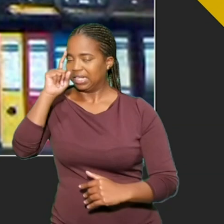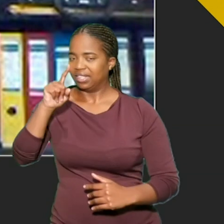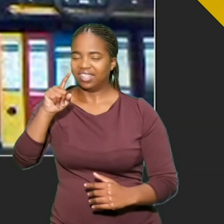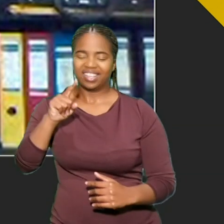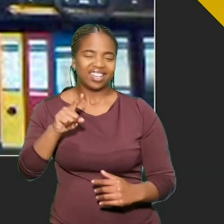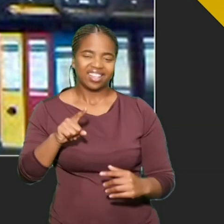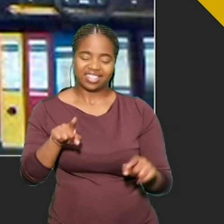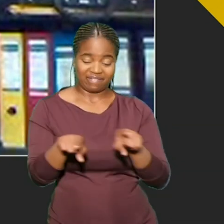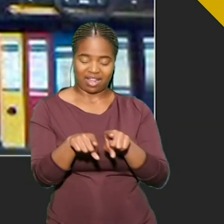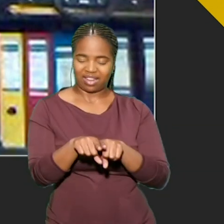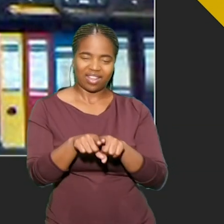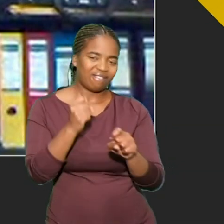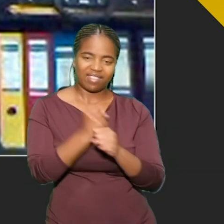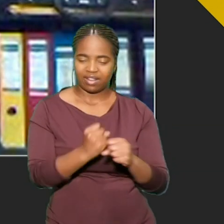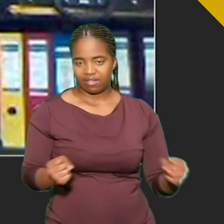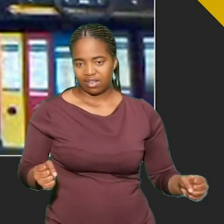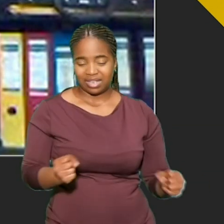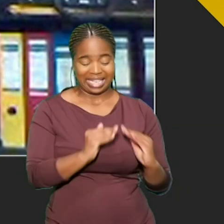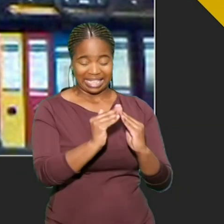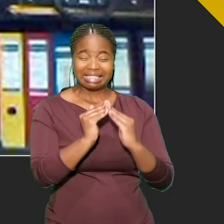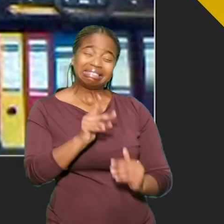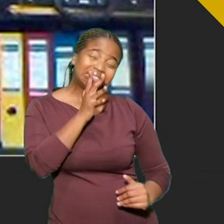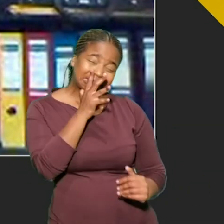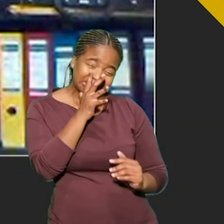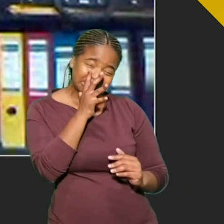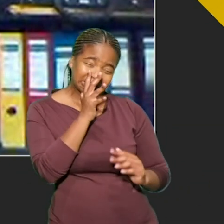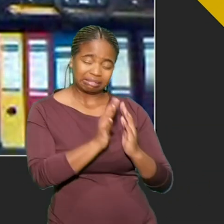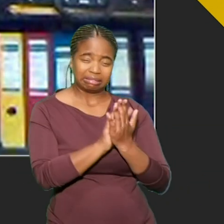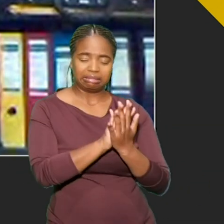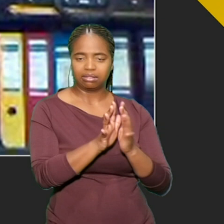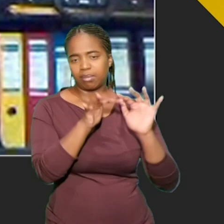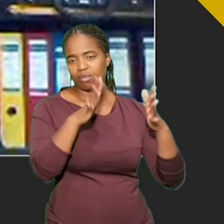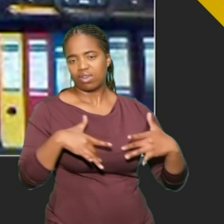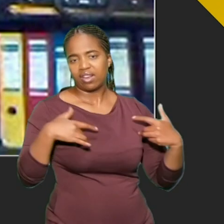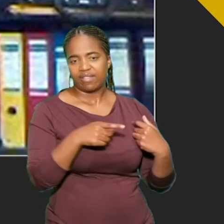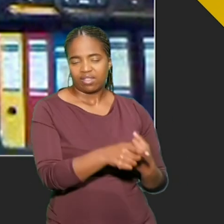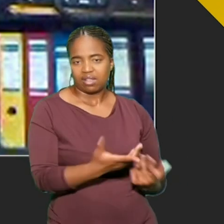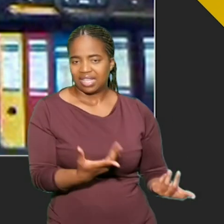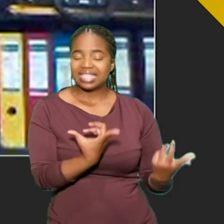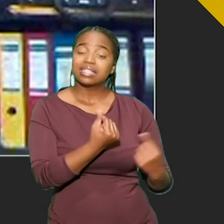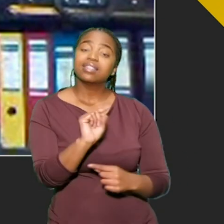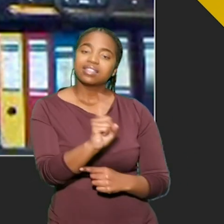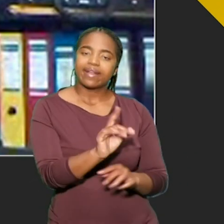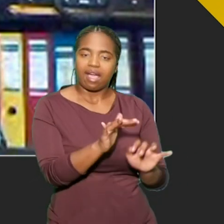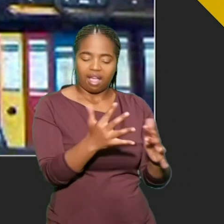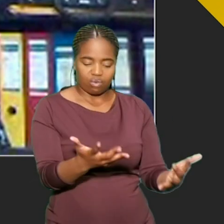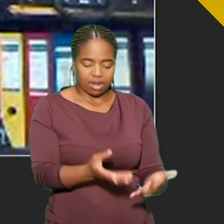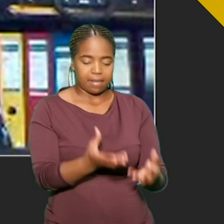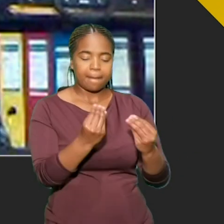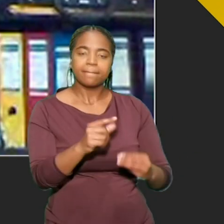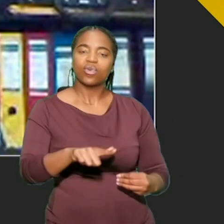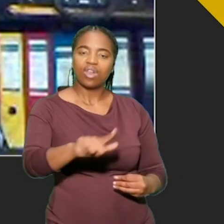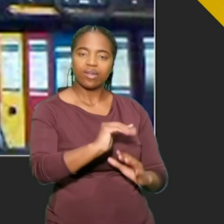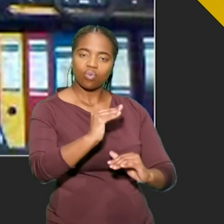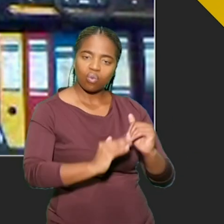is, the townships is overcrowded, and that's a fact. What do we do about it? And where do we find land to be